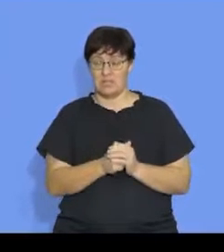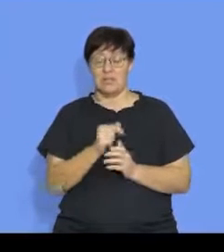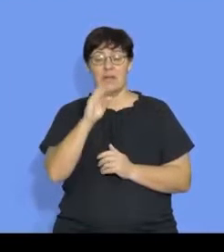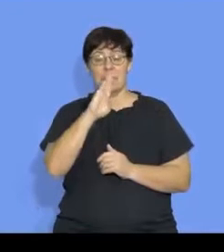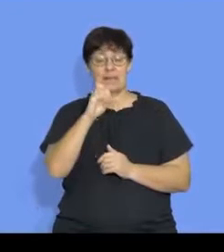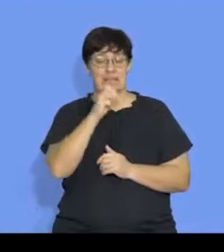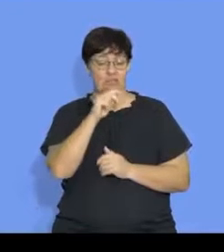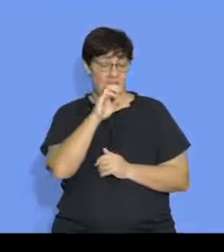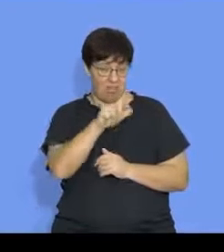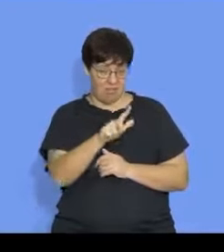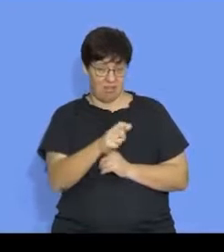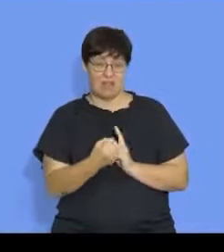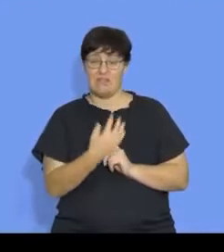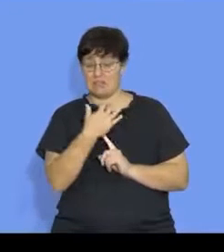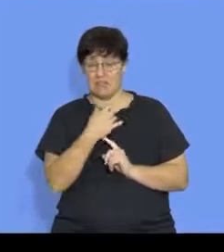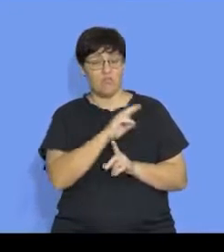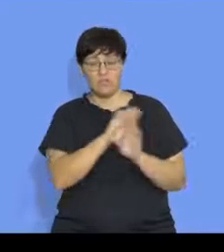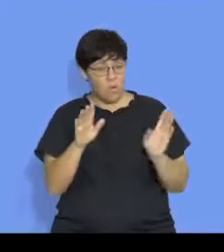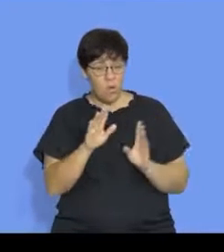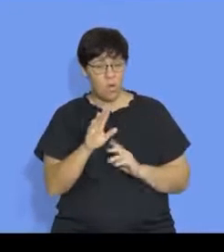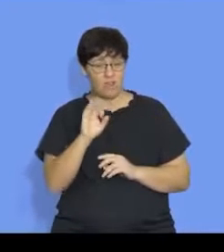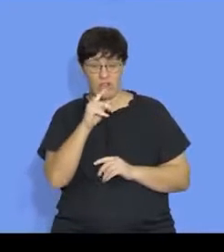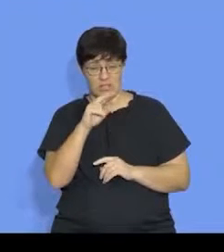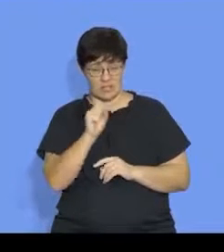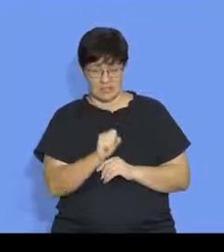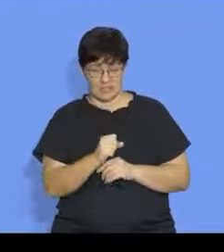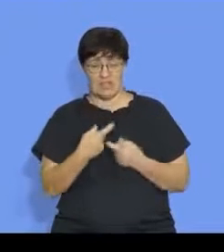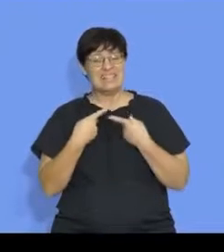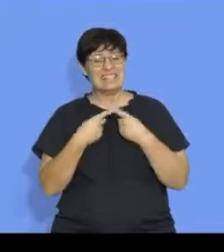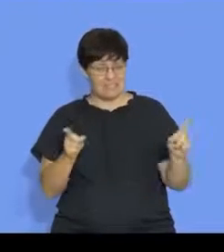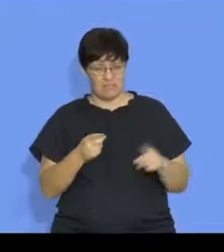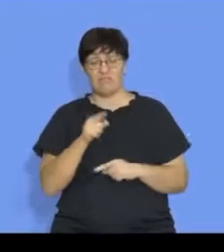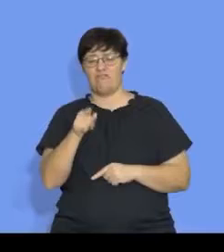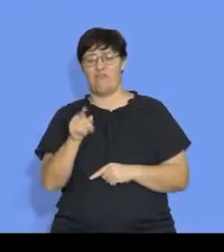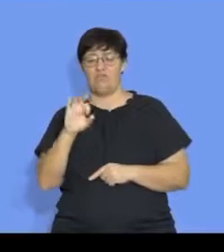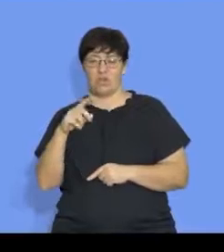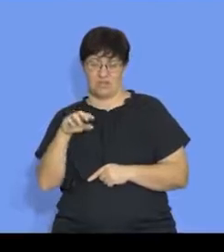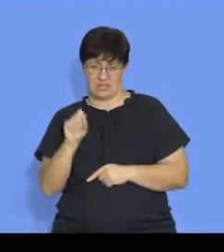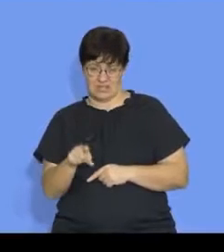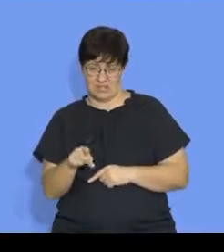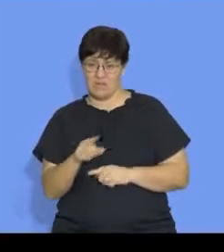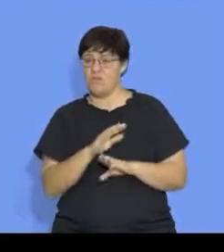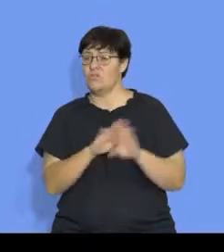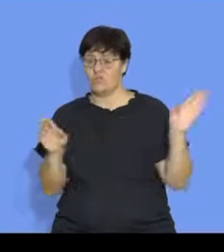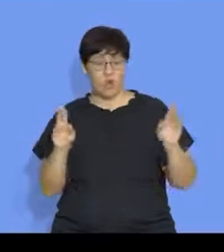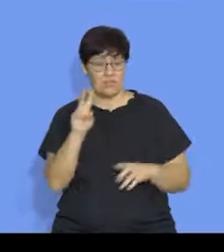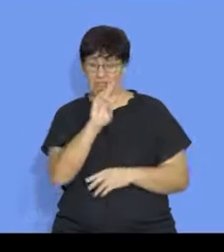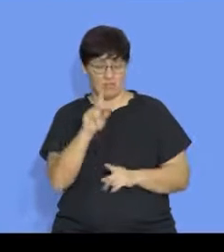bacterial infections. Not fungus, we used a different medicine for fungus, and definitely not